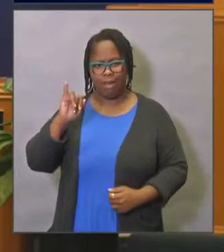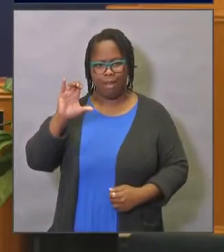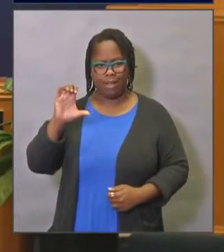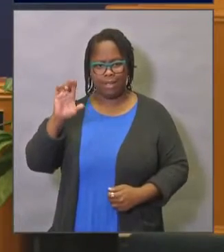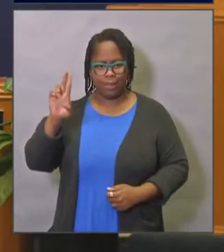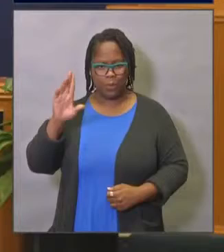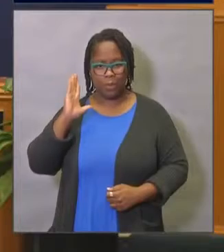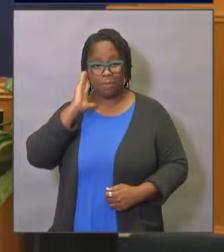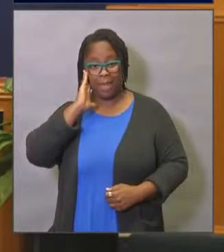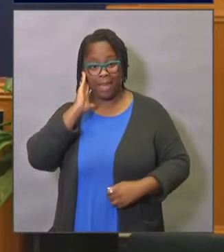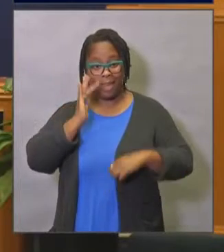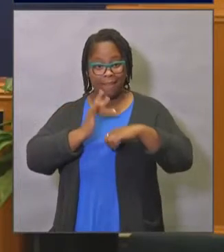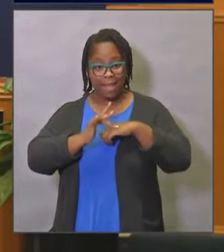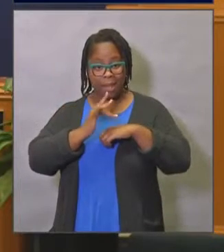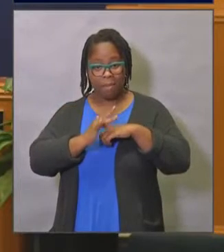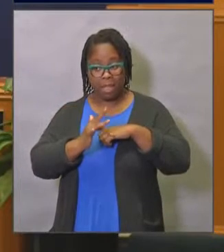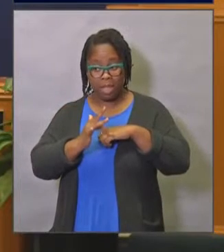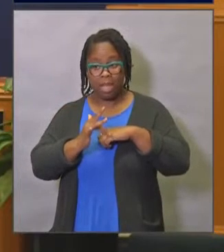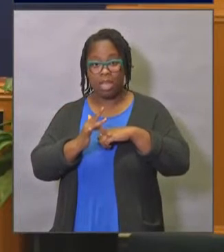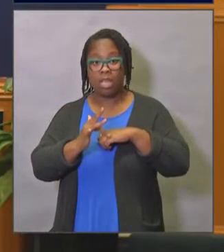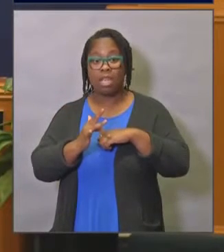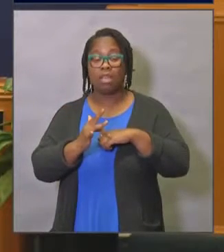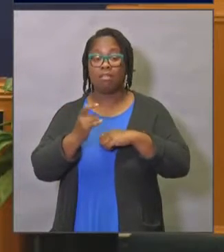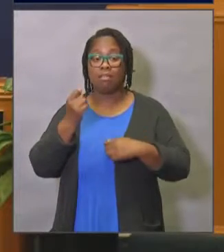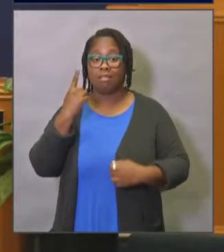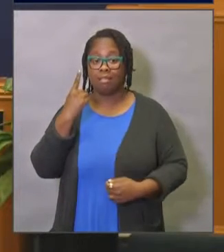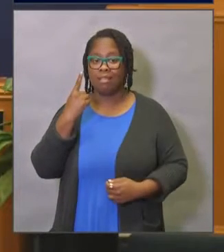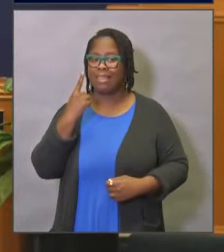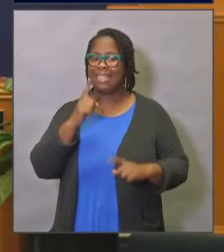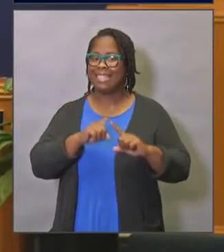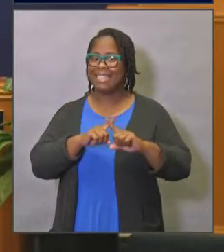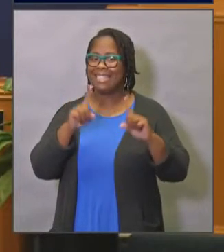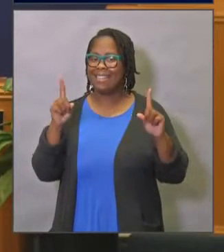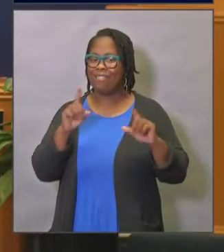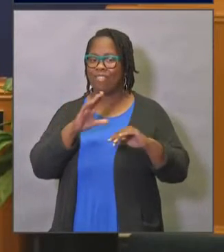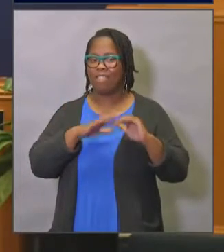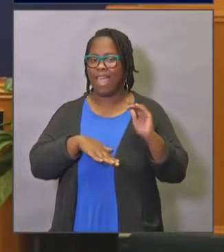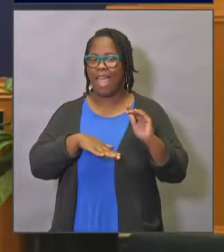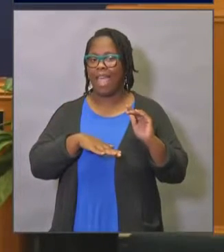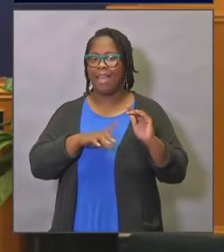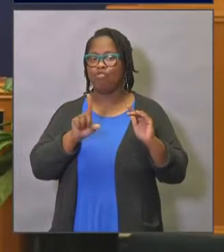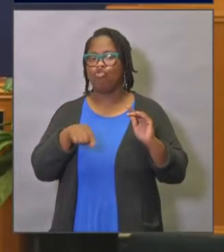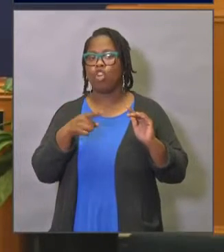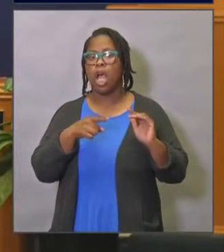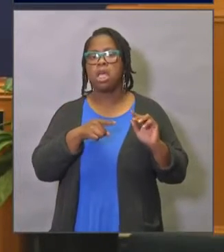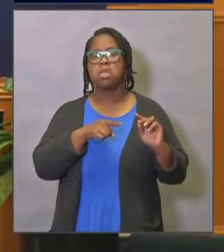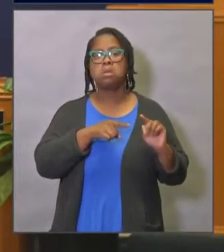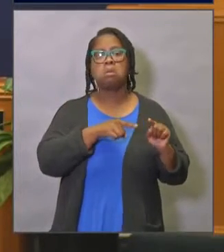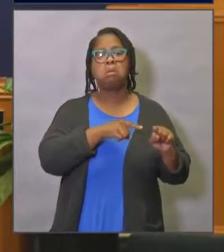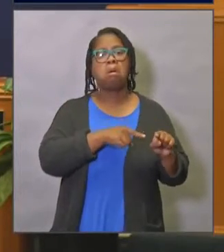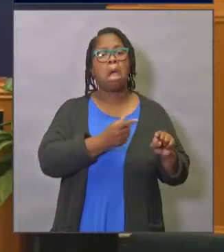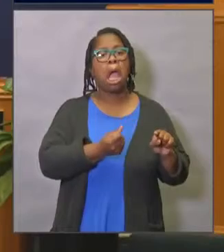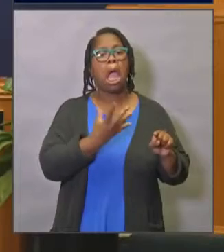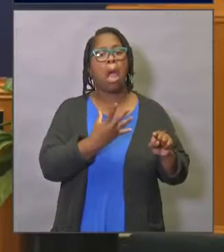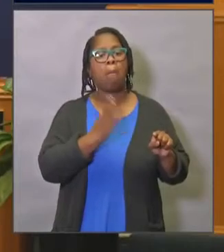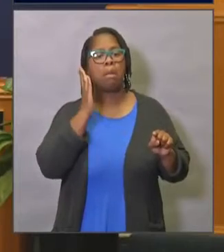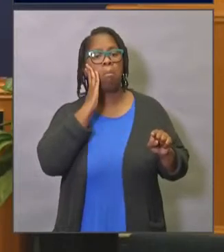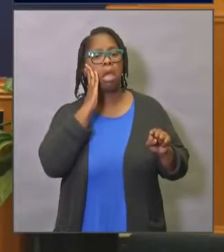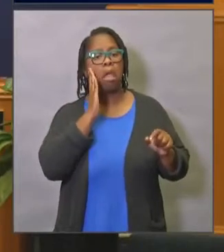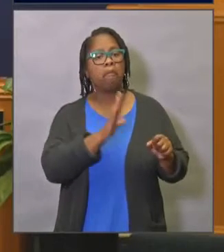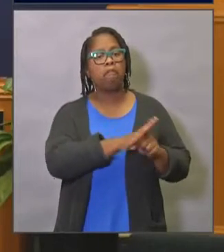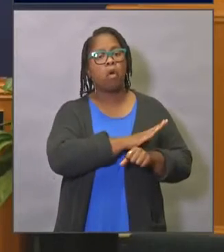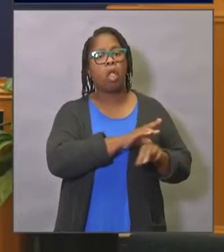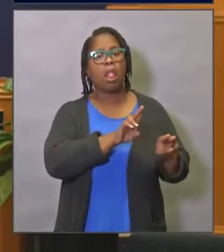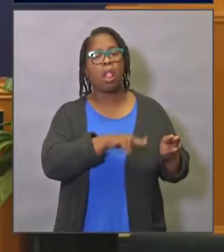bed availability is slightly different than just looking at how many beds are full at any given point